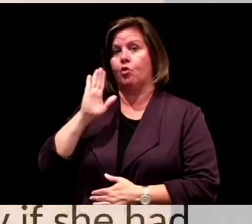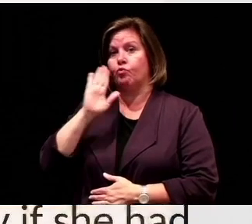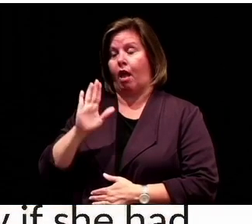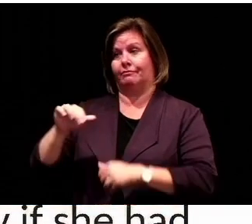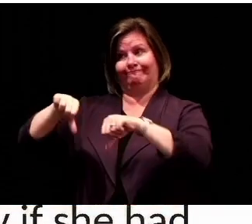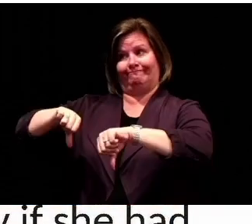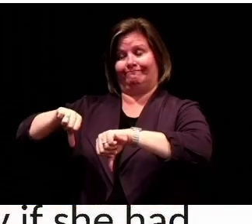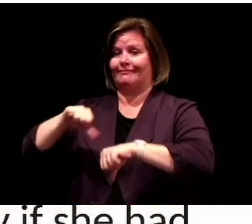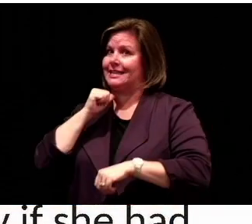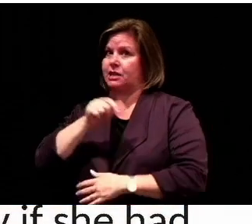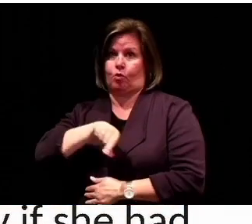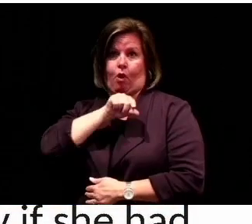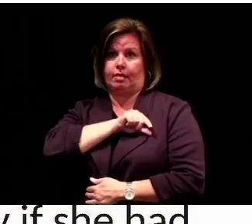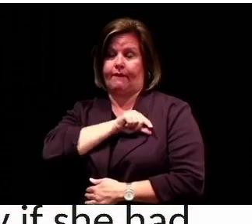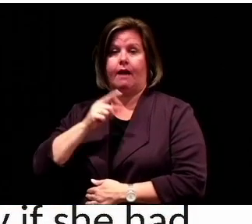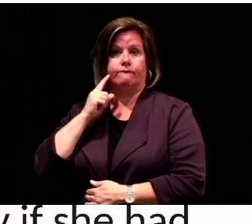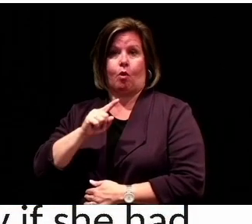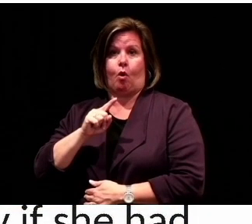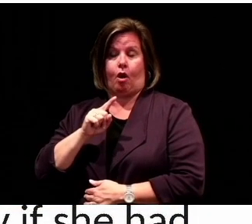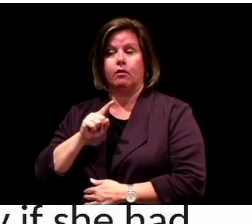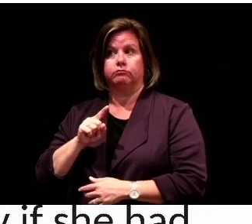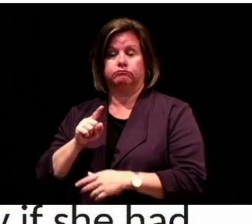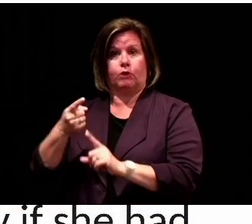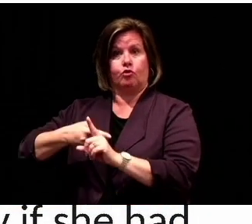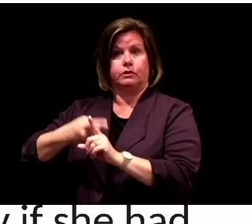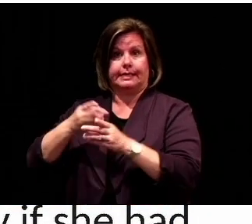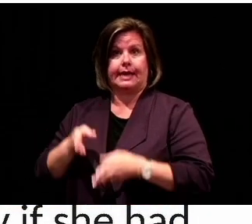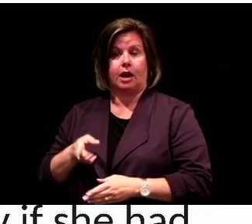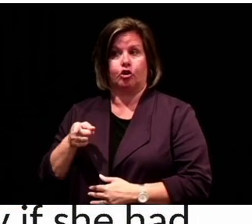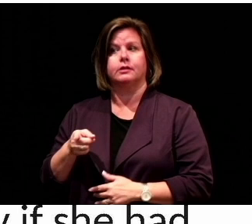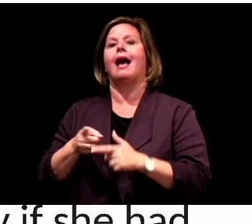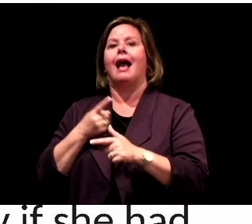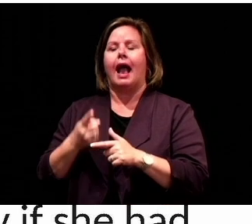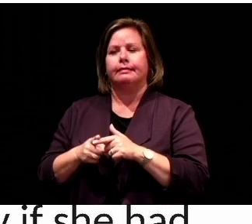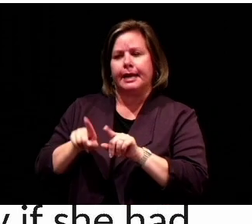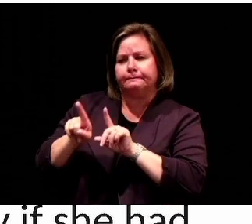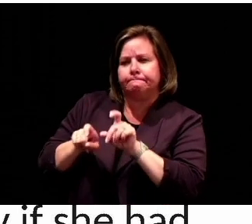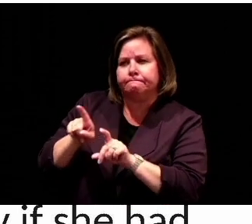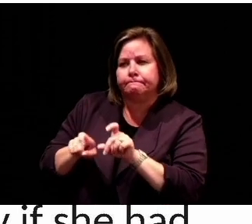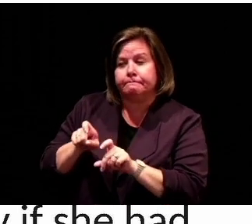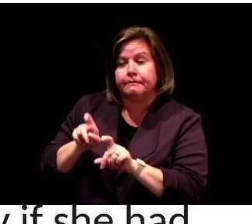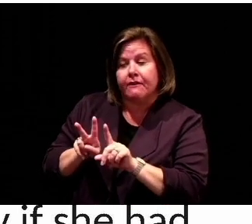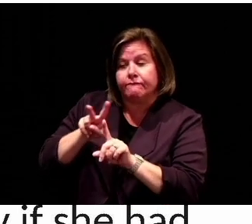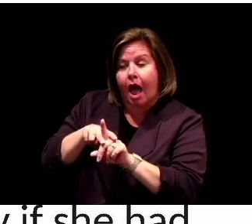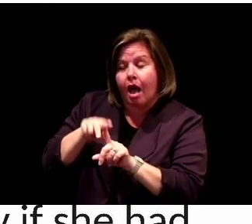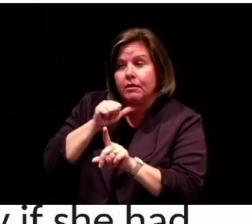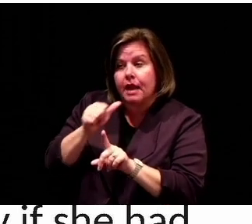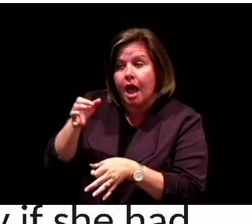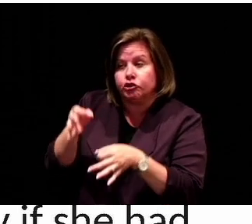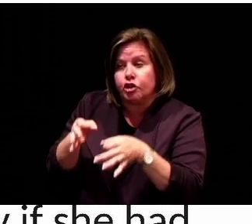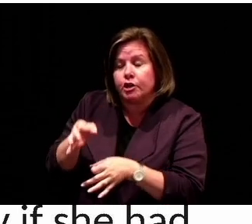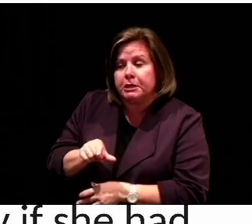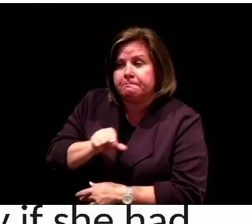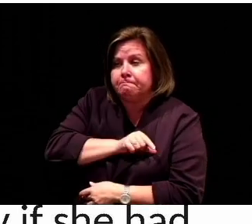went forward, right? And the same thing occurred. The black female tester without a prior eviction was told that had a credit score above 600,